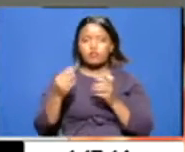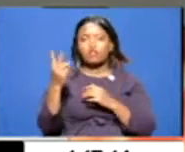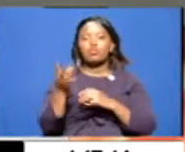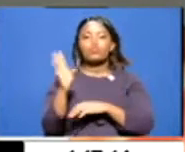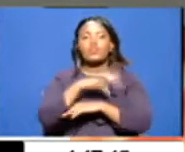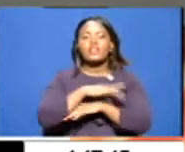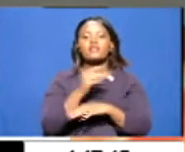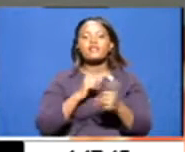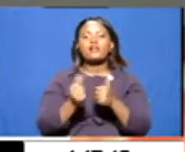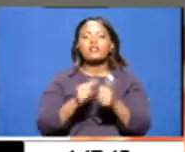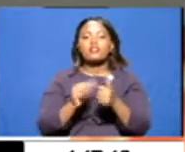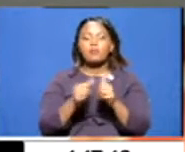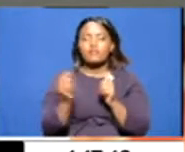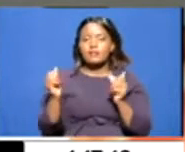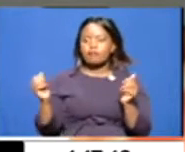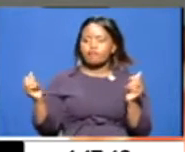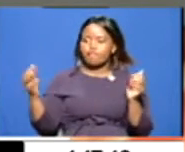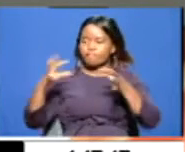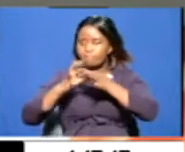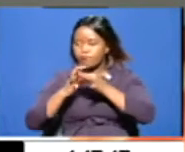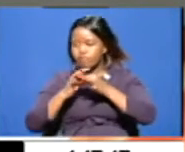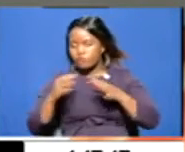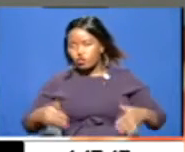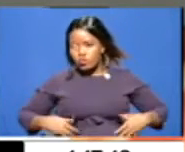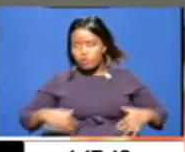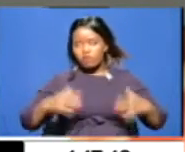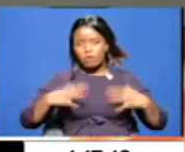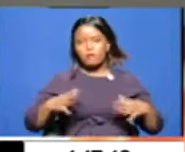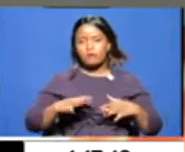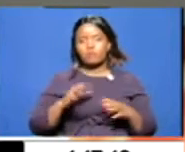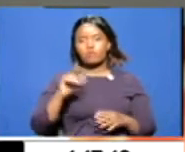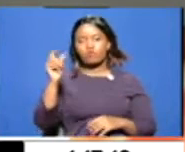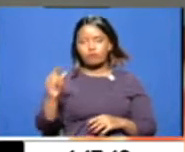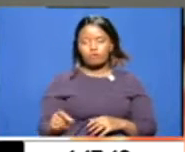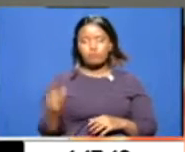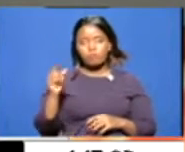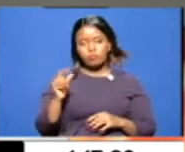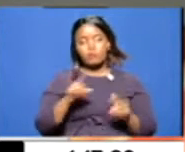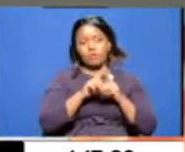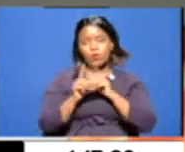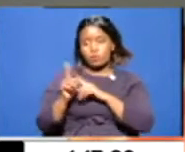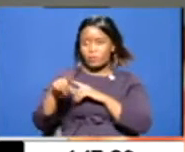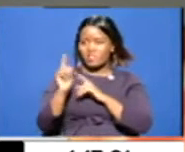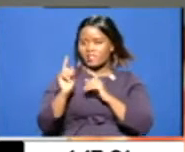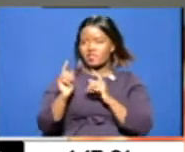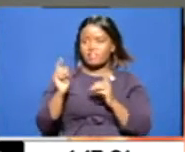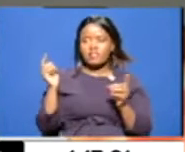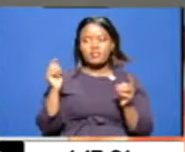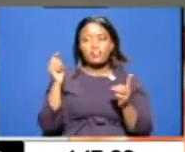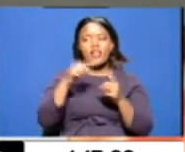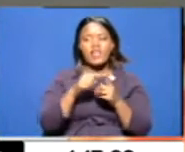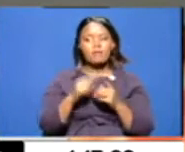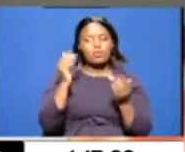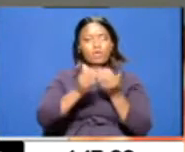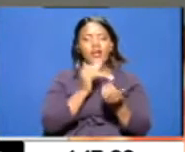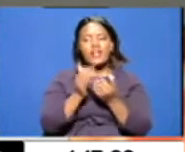sub-county, bringing together youth from various communities living in the region. The soccer tournament is not meant to nurture talent from the